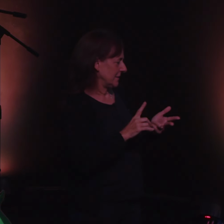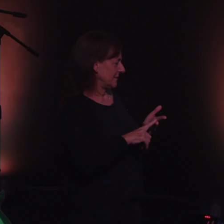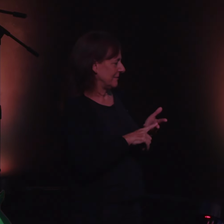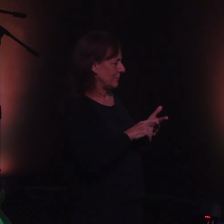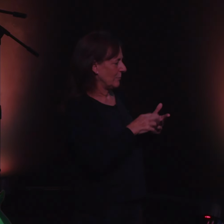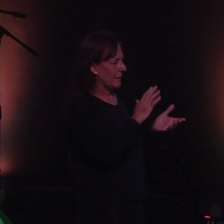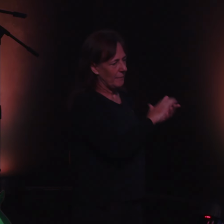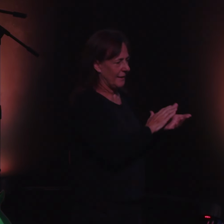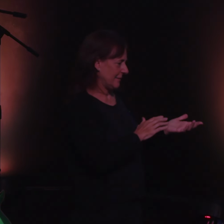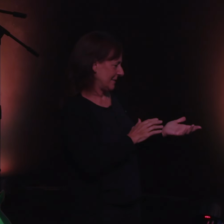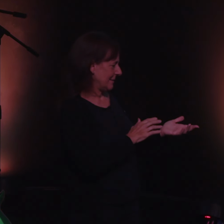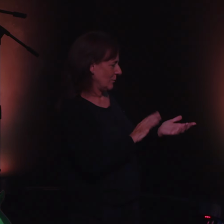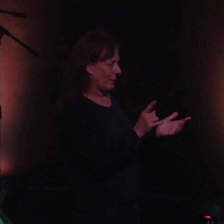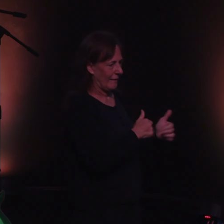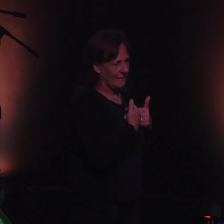be.